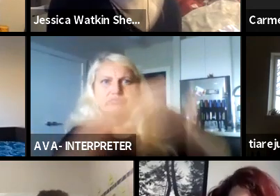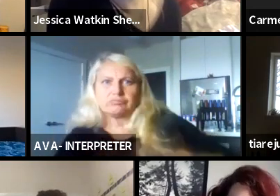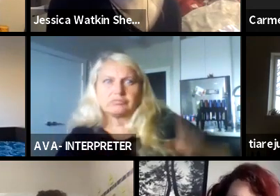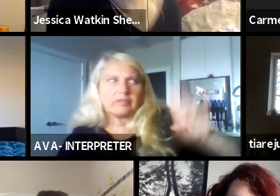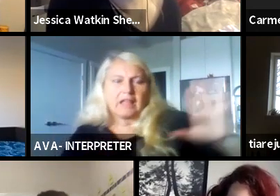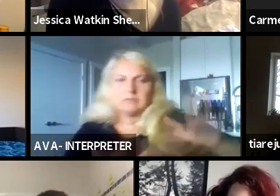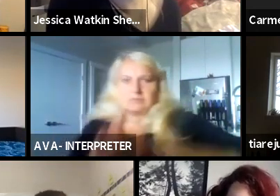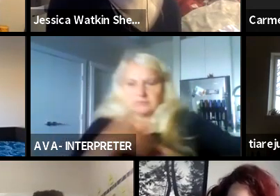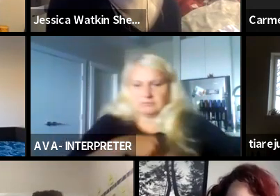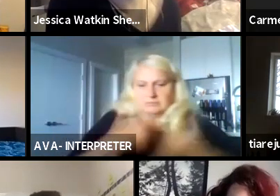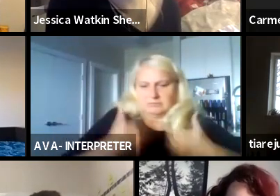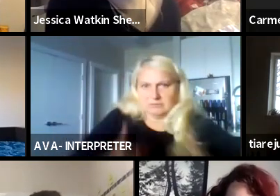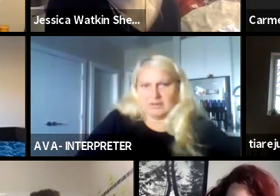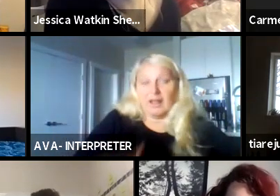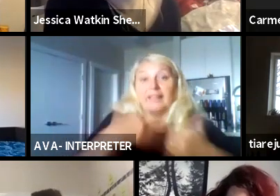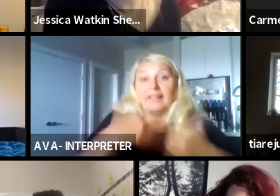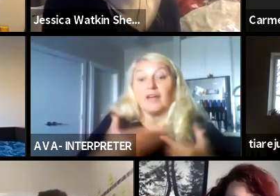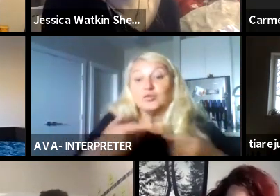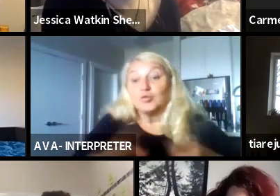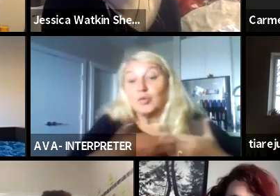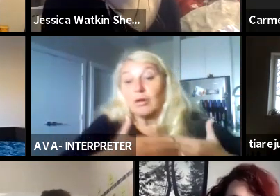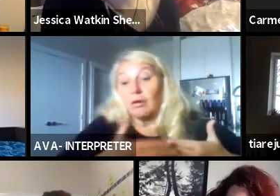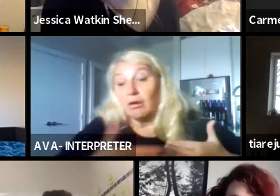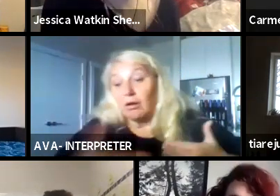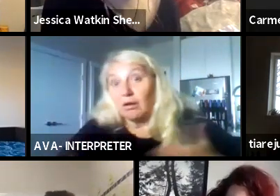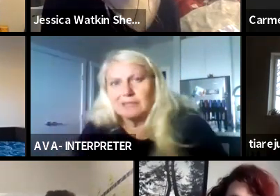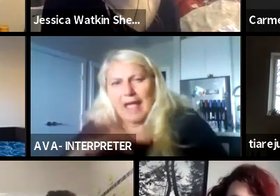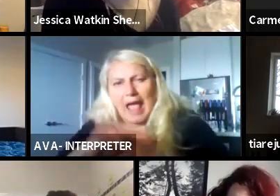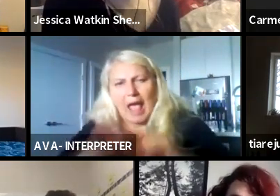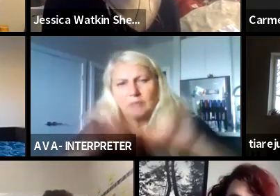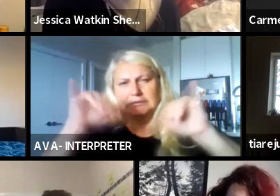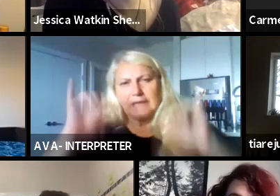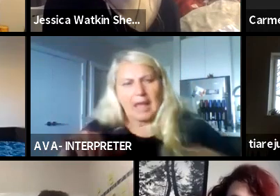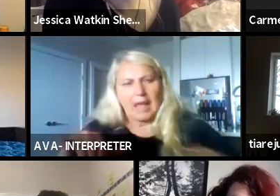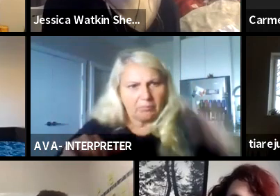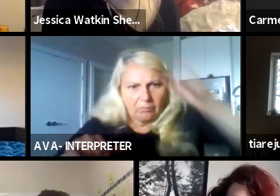planned for the day? How do we embody a kind of